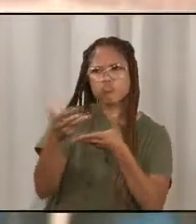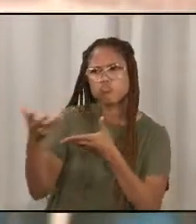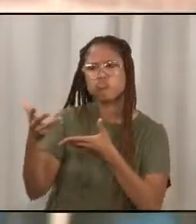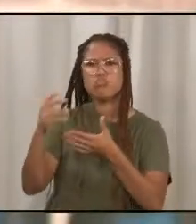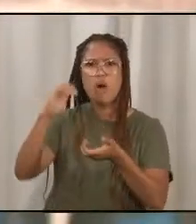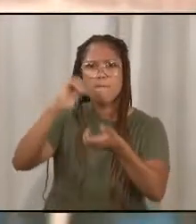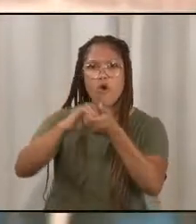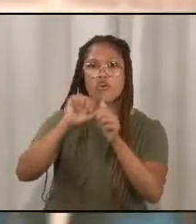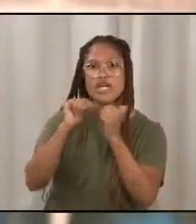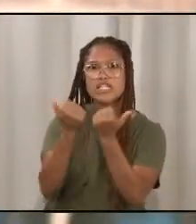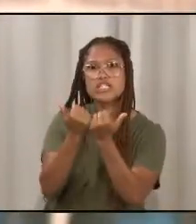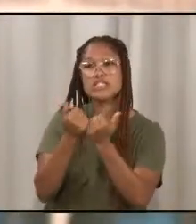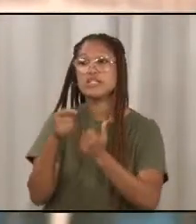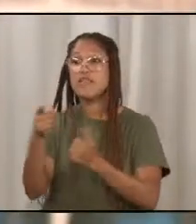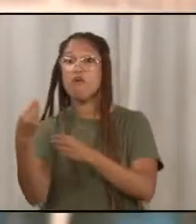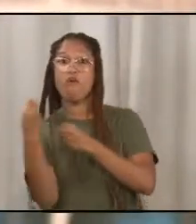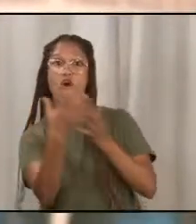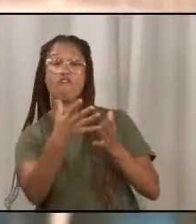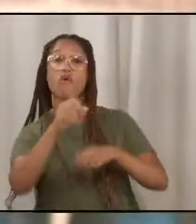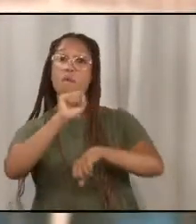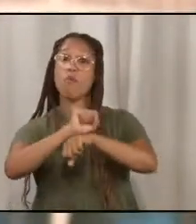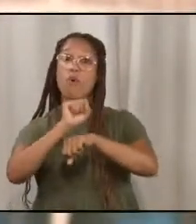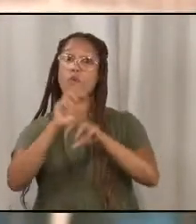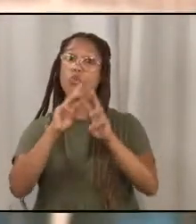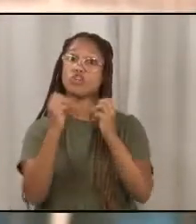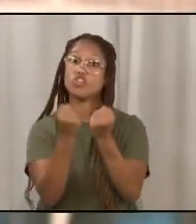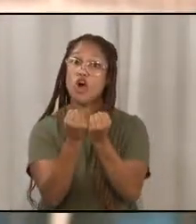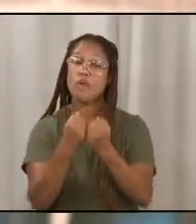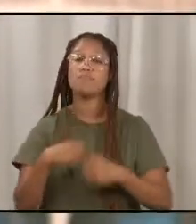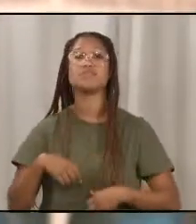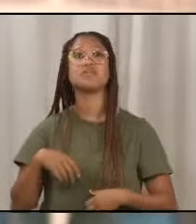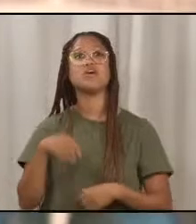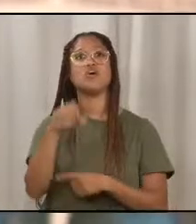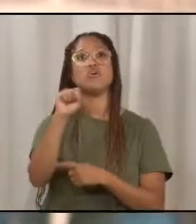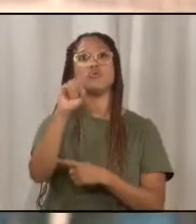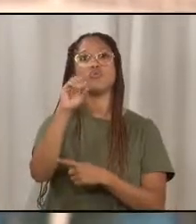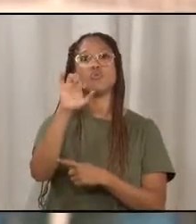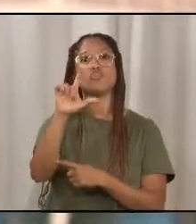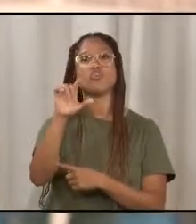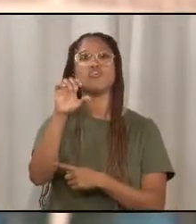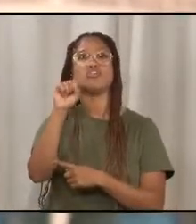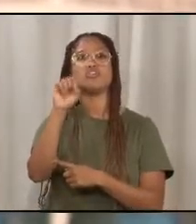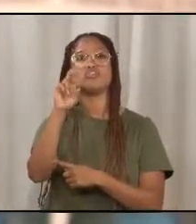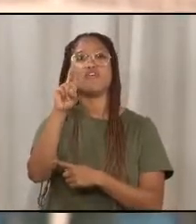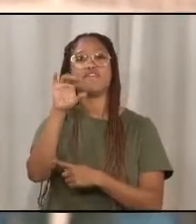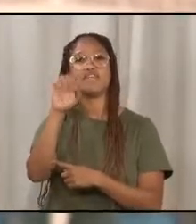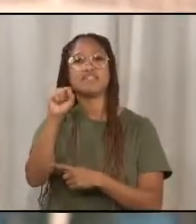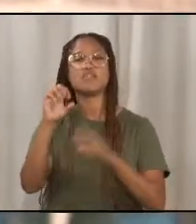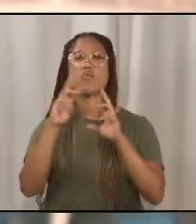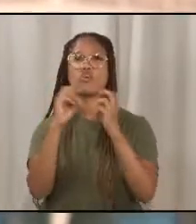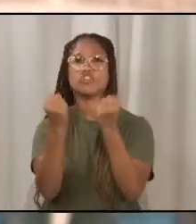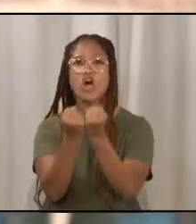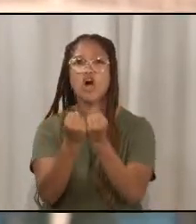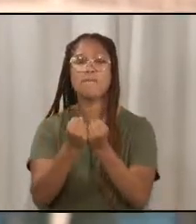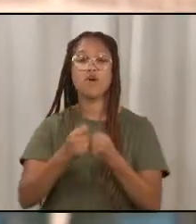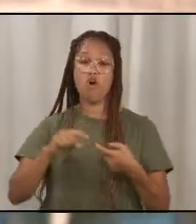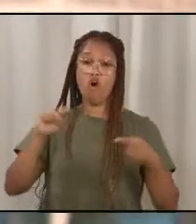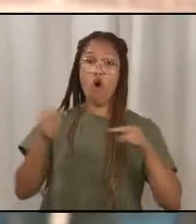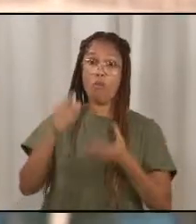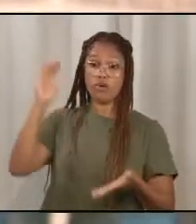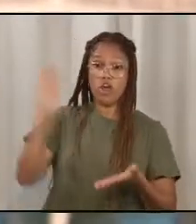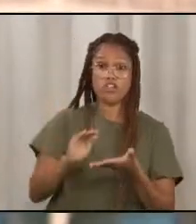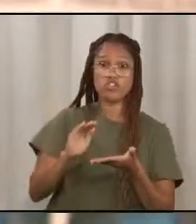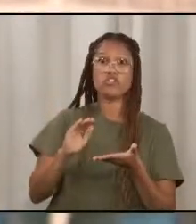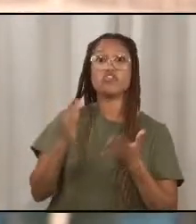employment workshops. We have social services assistance programs. We have harm reduction services. And we also